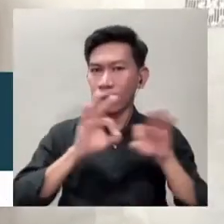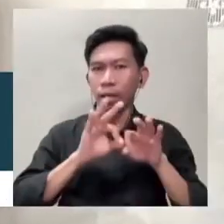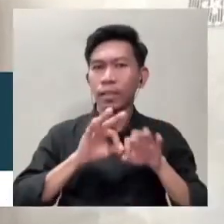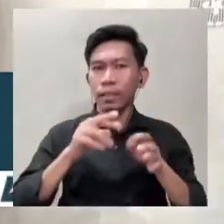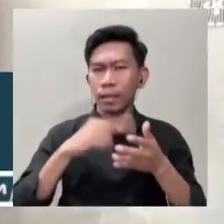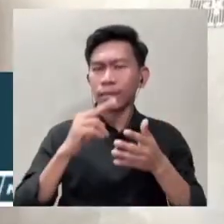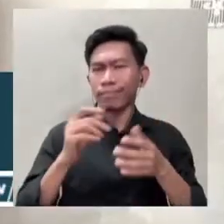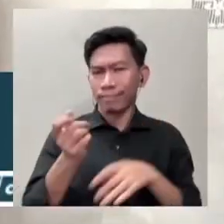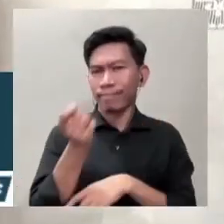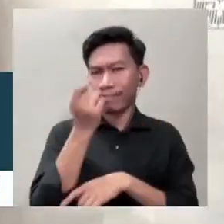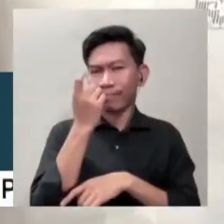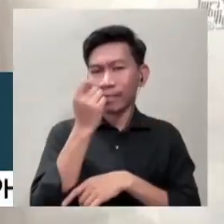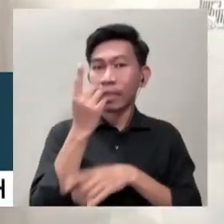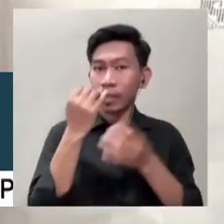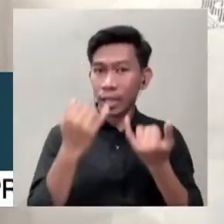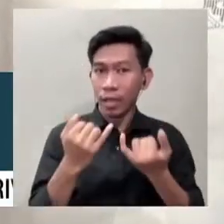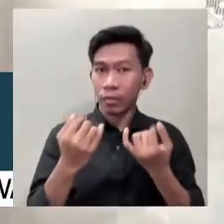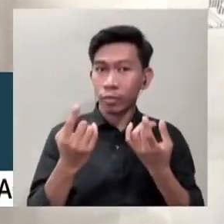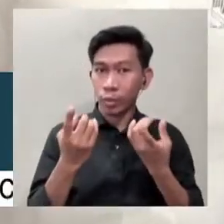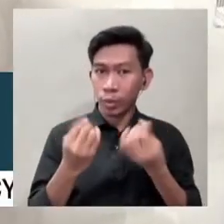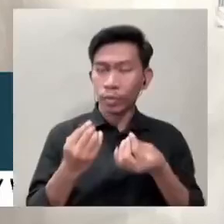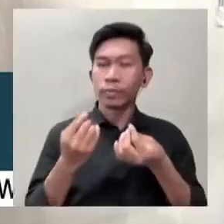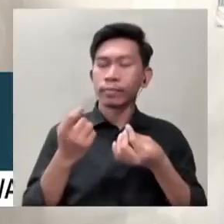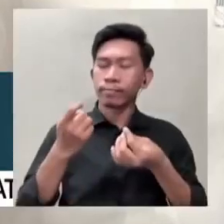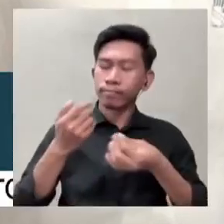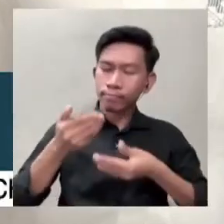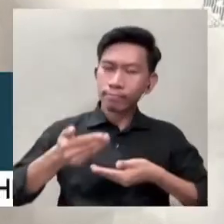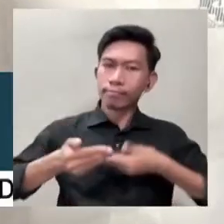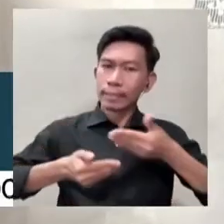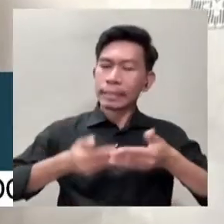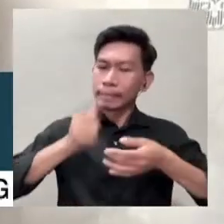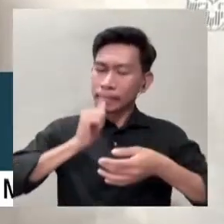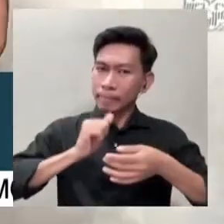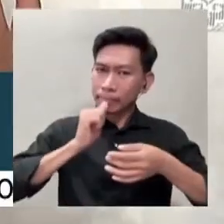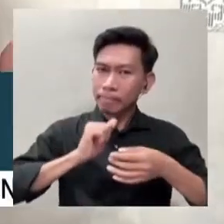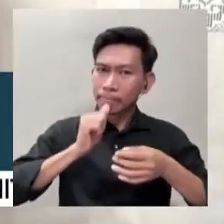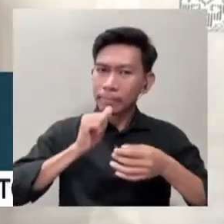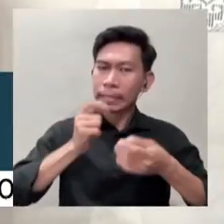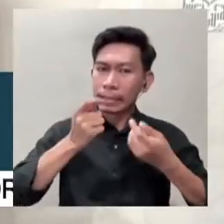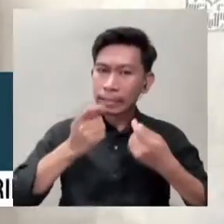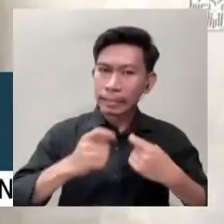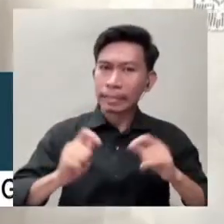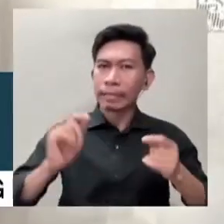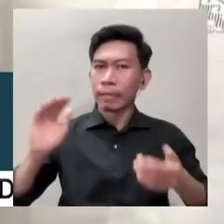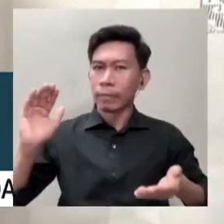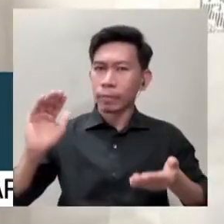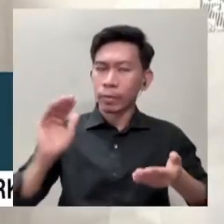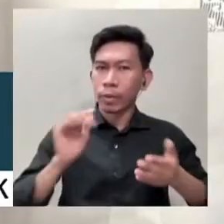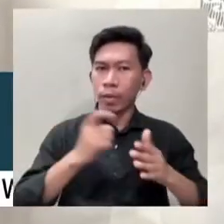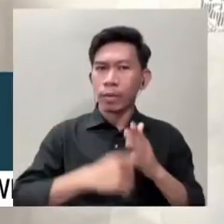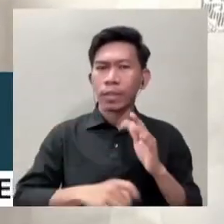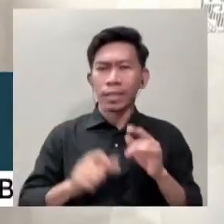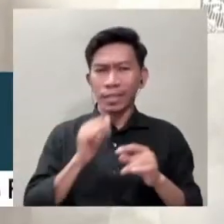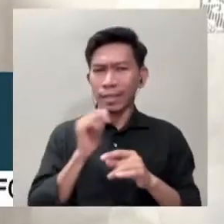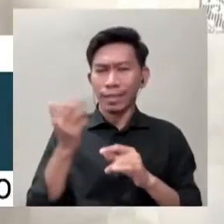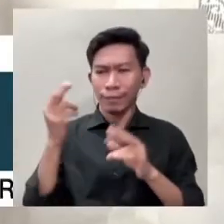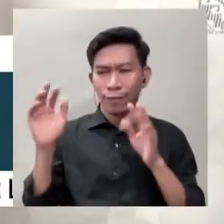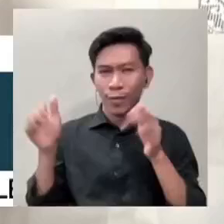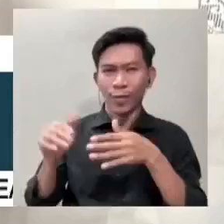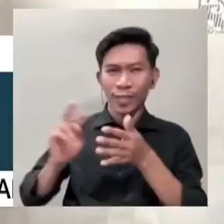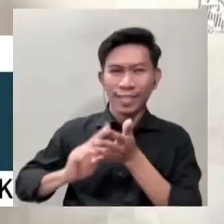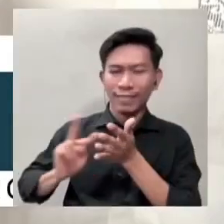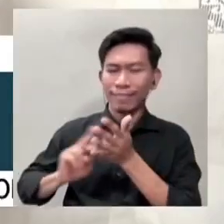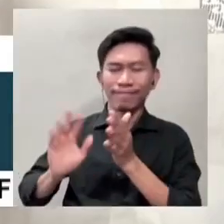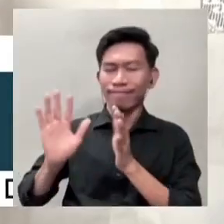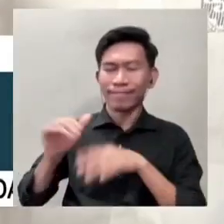And that's why we're working very, very hard to make sure that this comes up again. Not because of the survey. That's not important to me. What's important to